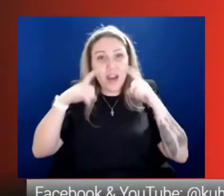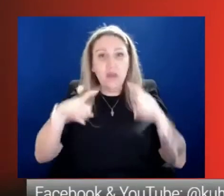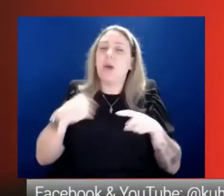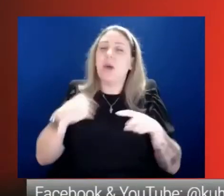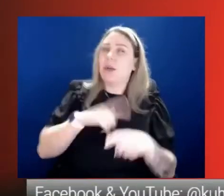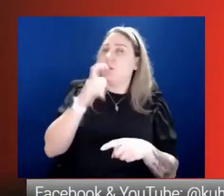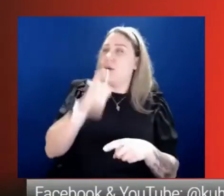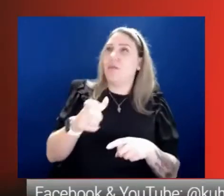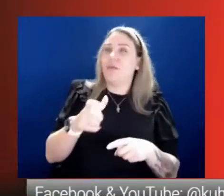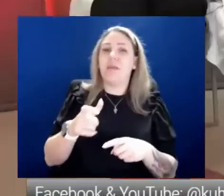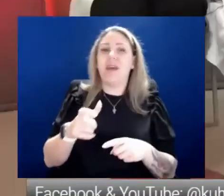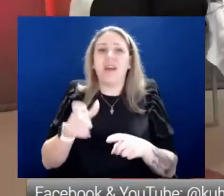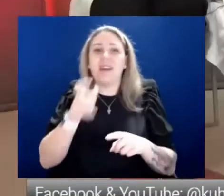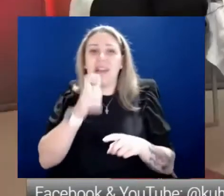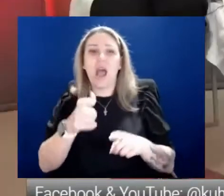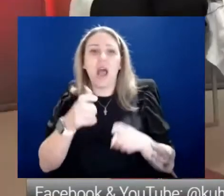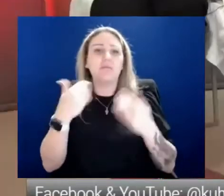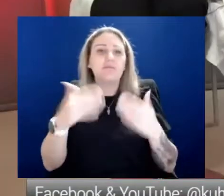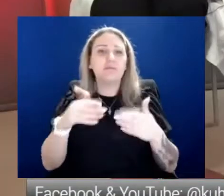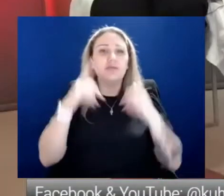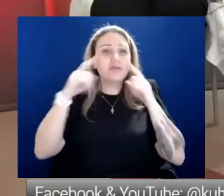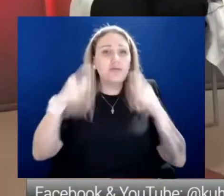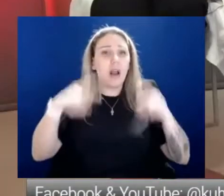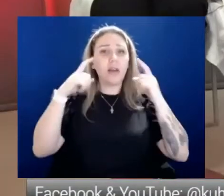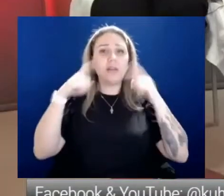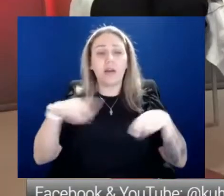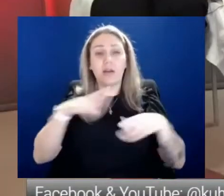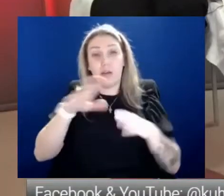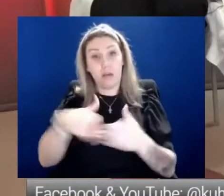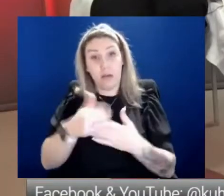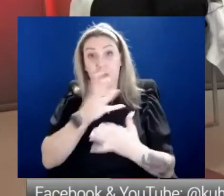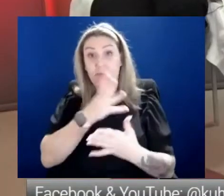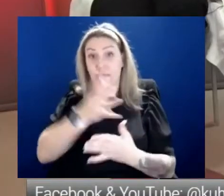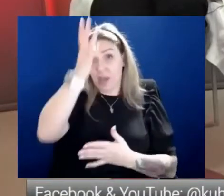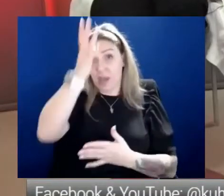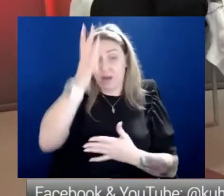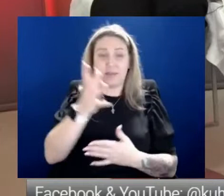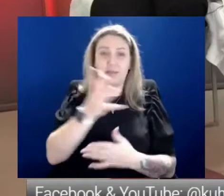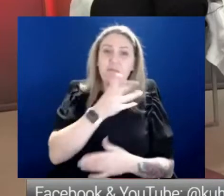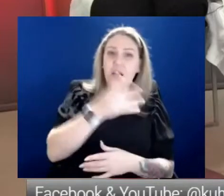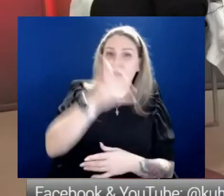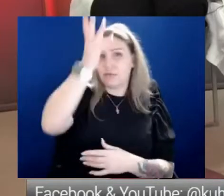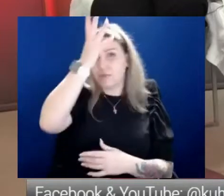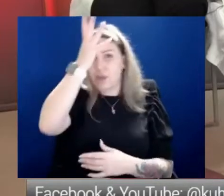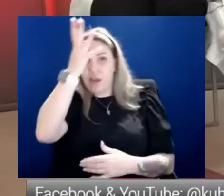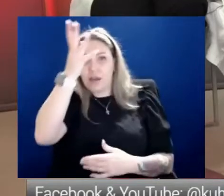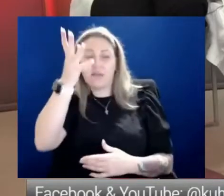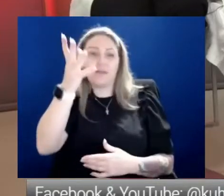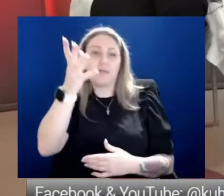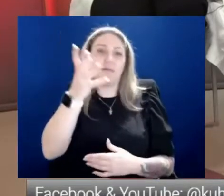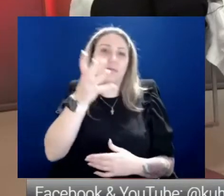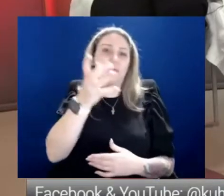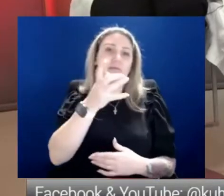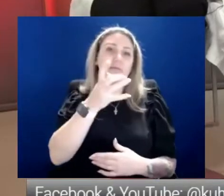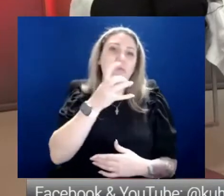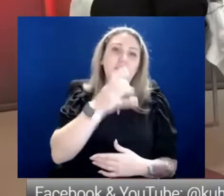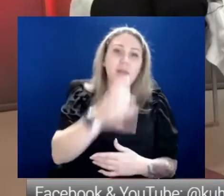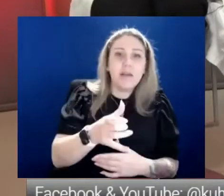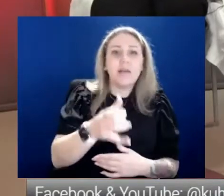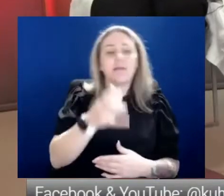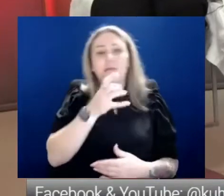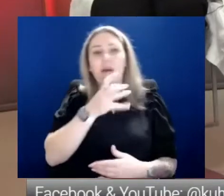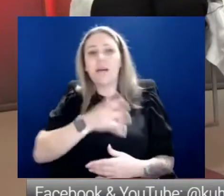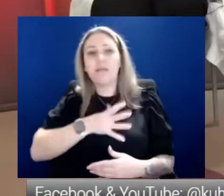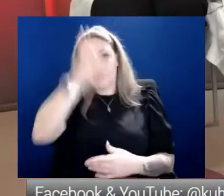cry. Let me say And these that are things that all parents can do. Yeah. Moms, dads, dads, non-binary. Like these are just things you can do for the